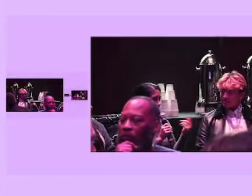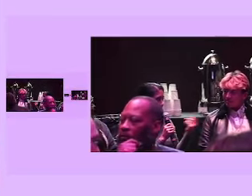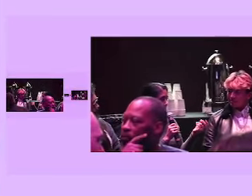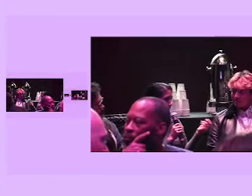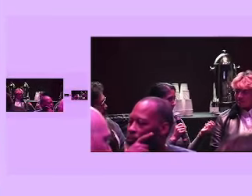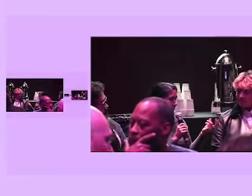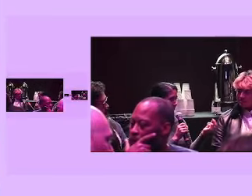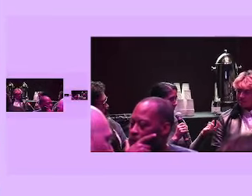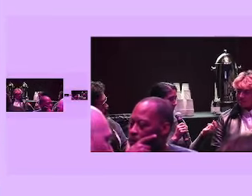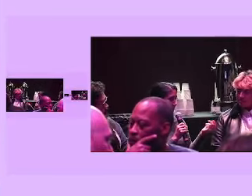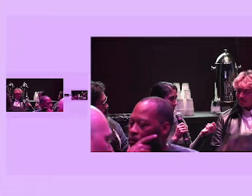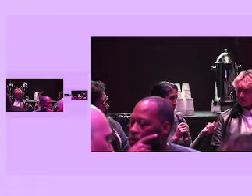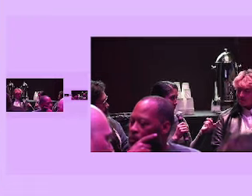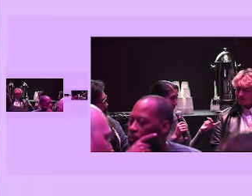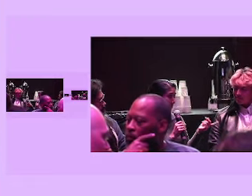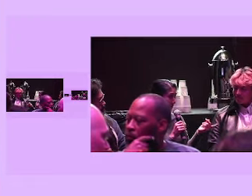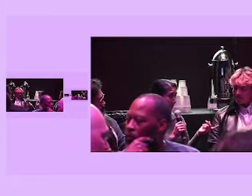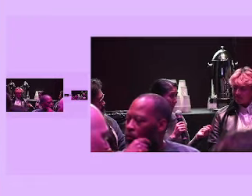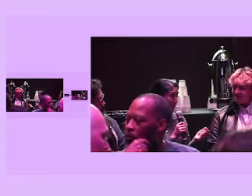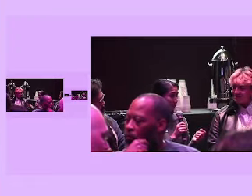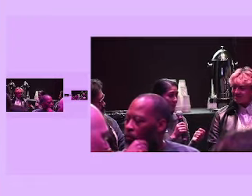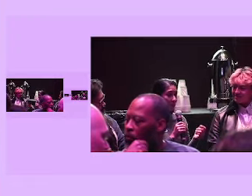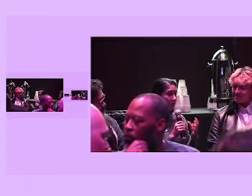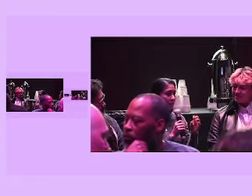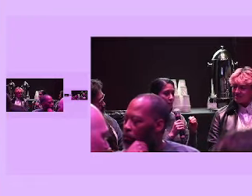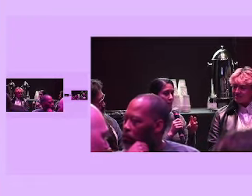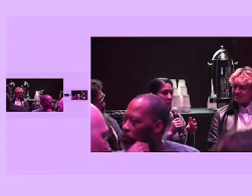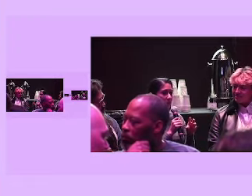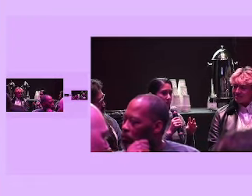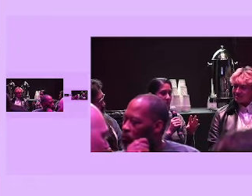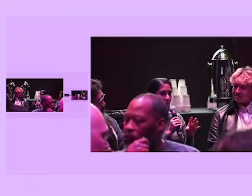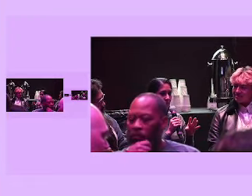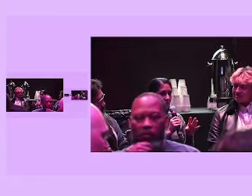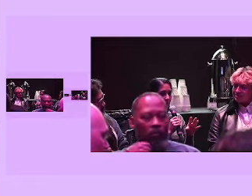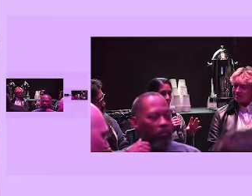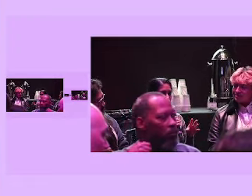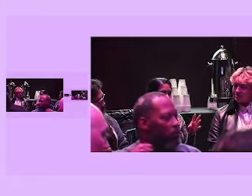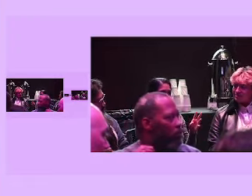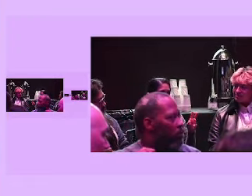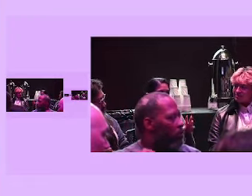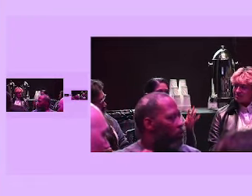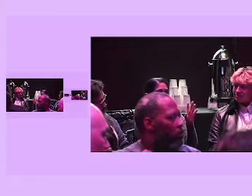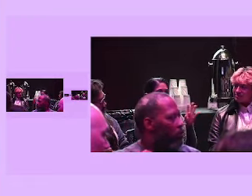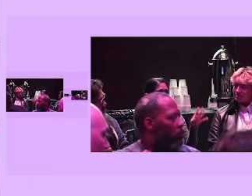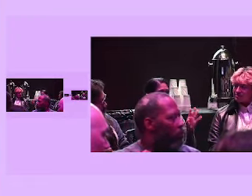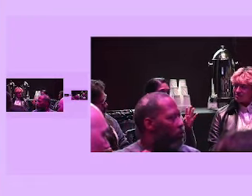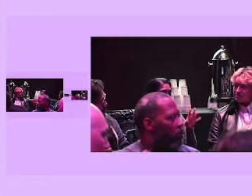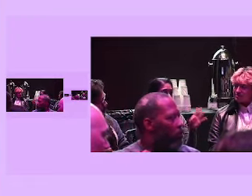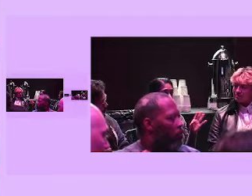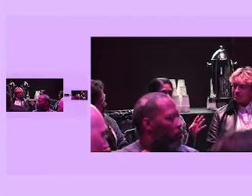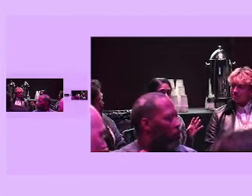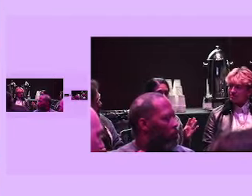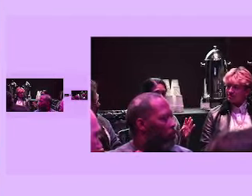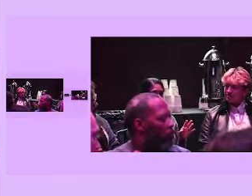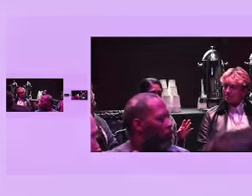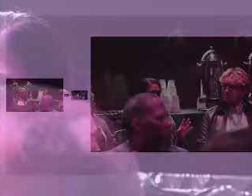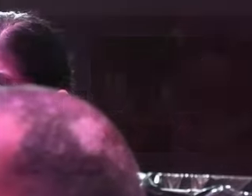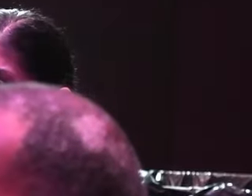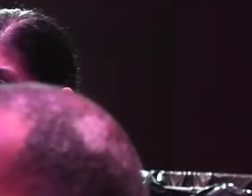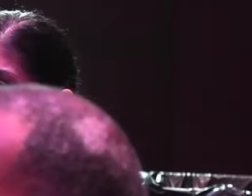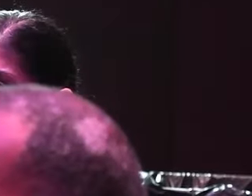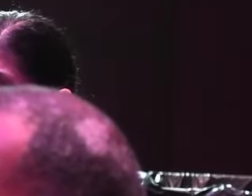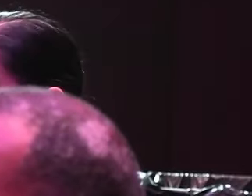actually segues really readily from yours. Just one bright spot I wanted to uplift is that I consider so many people in this